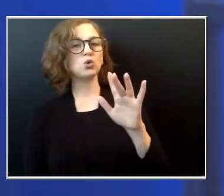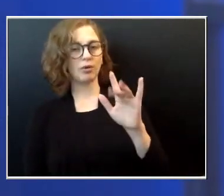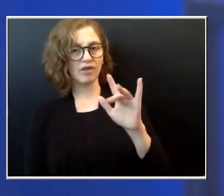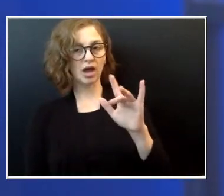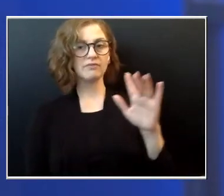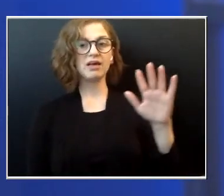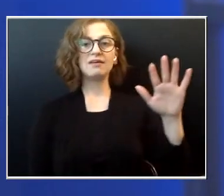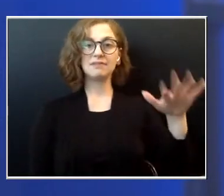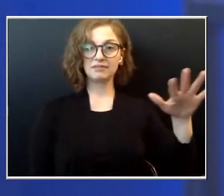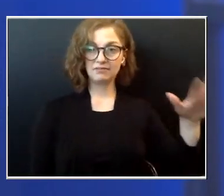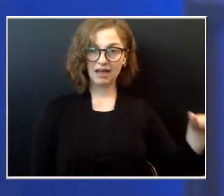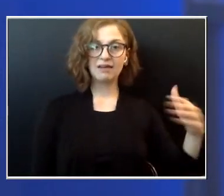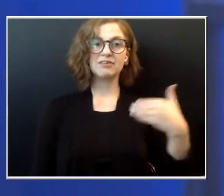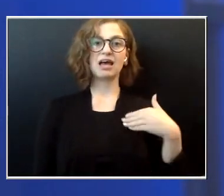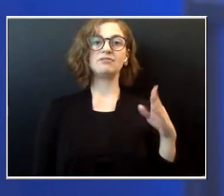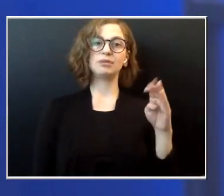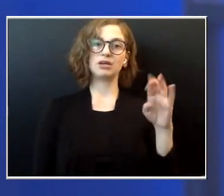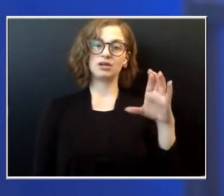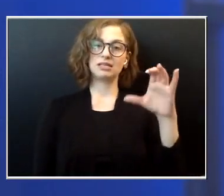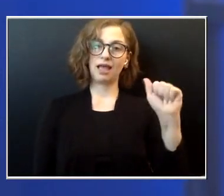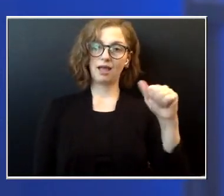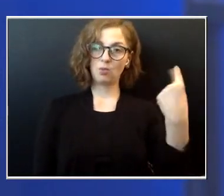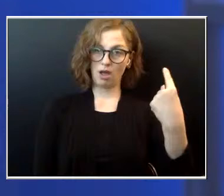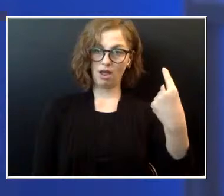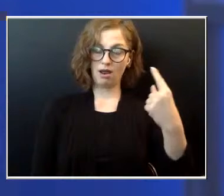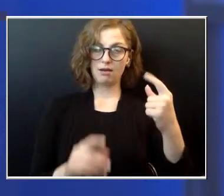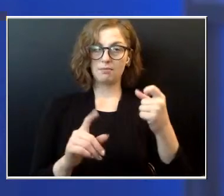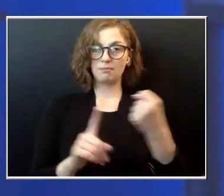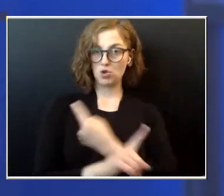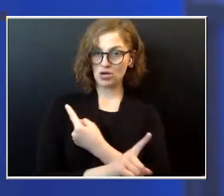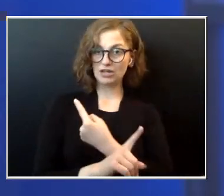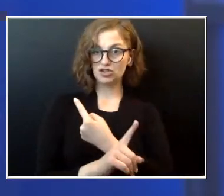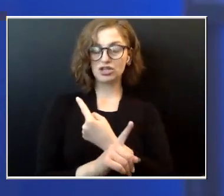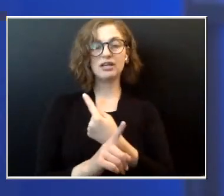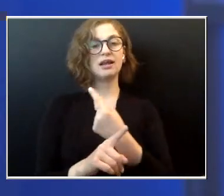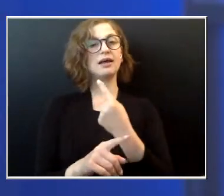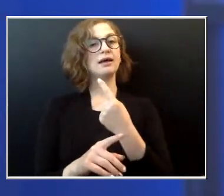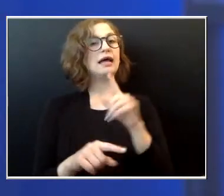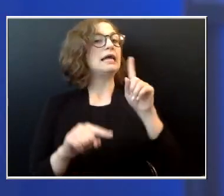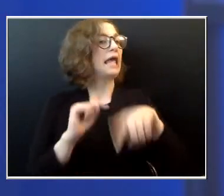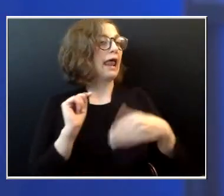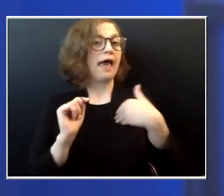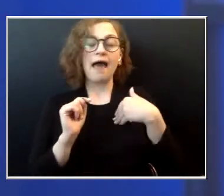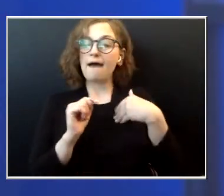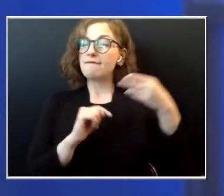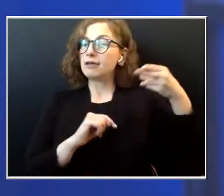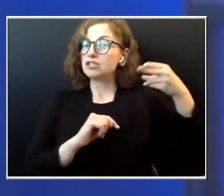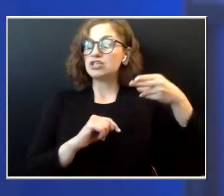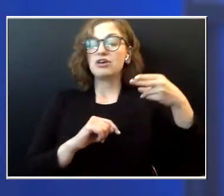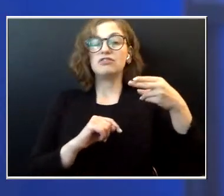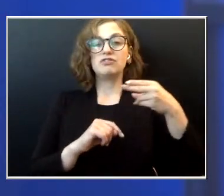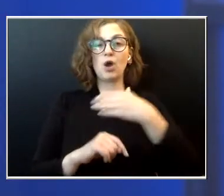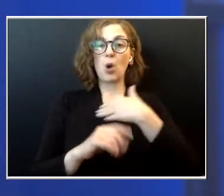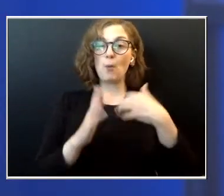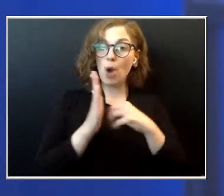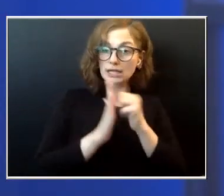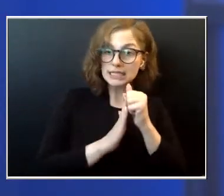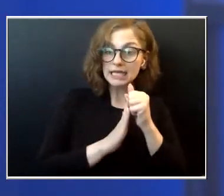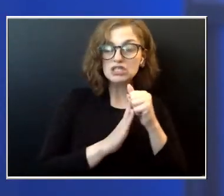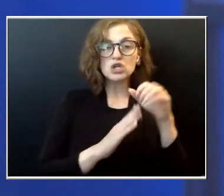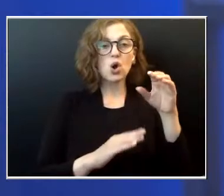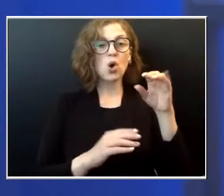BRCA1 mutation, and they cannot have a history of breast or ovarian cancer, they cannot be pregnant or